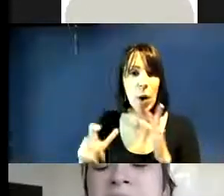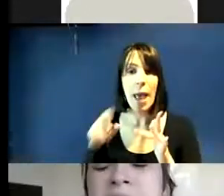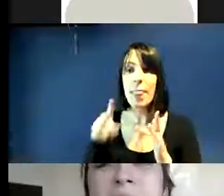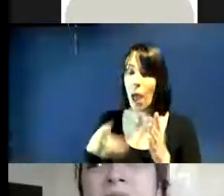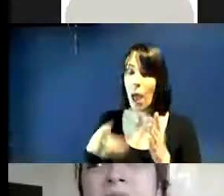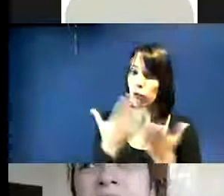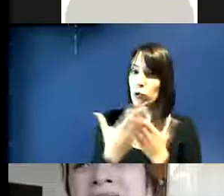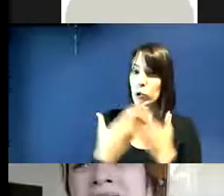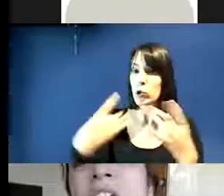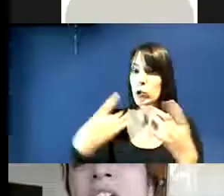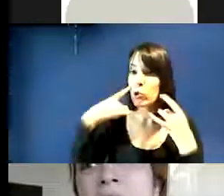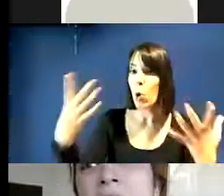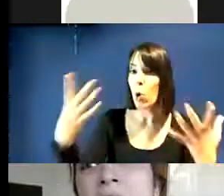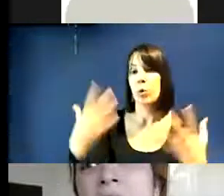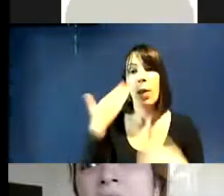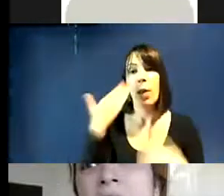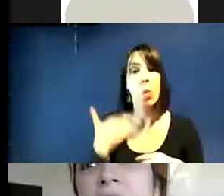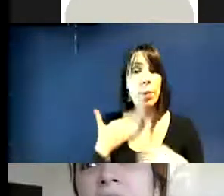with disabilities